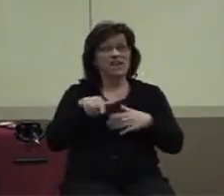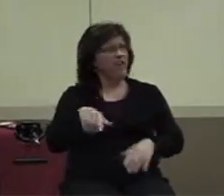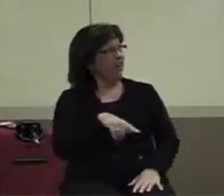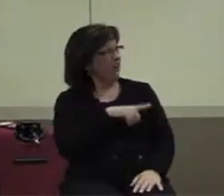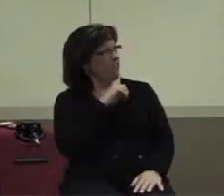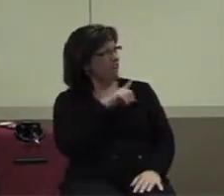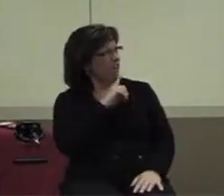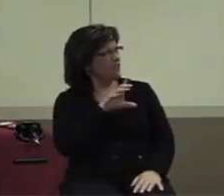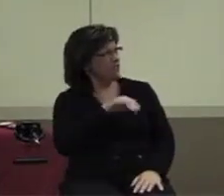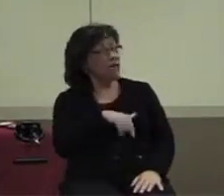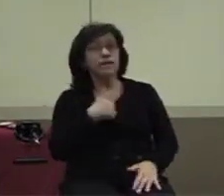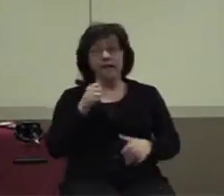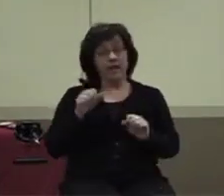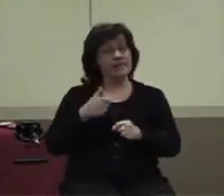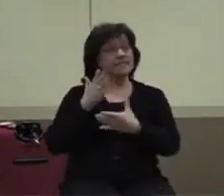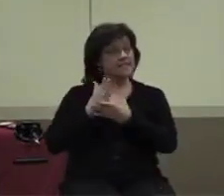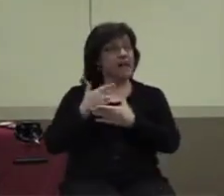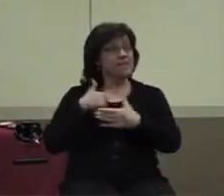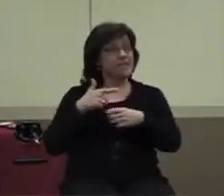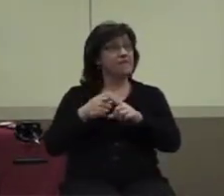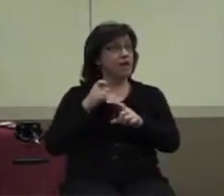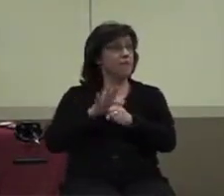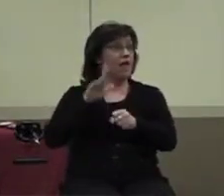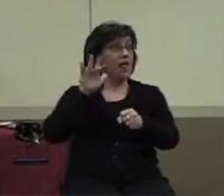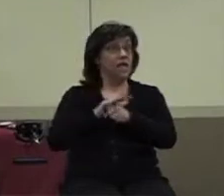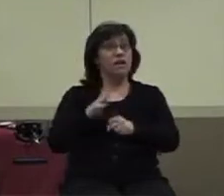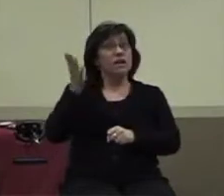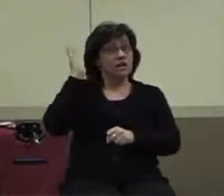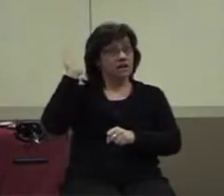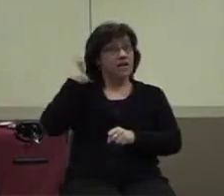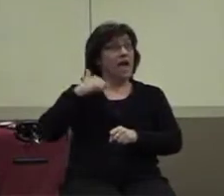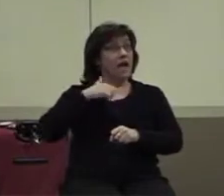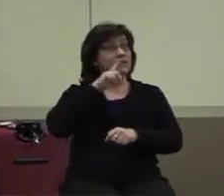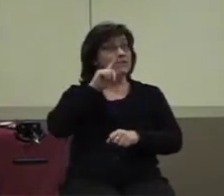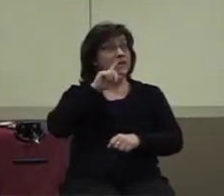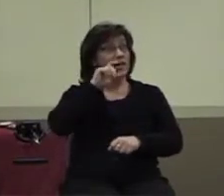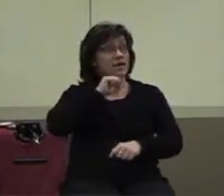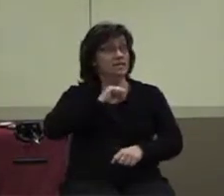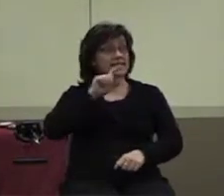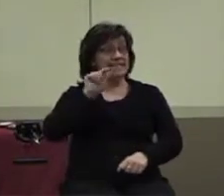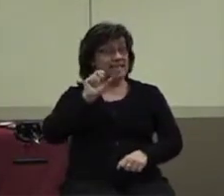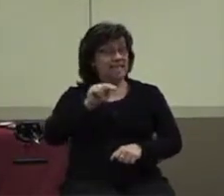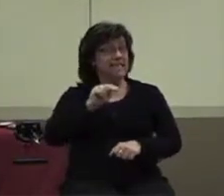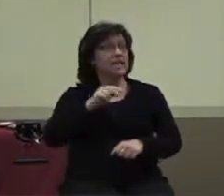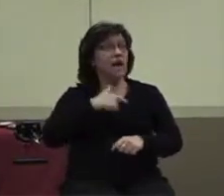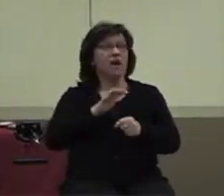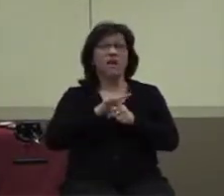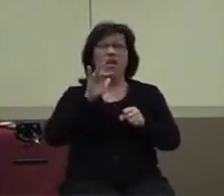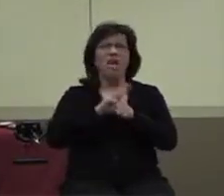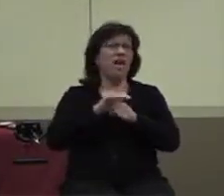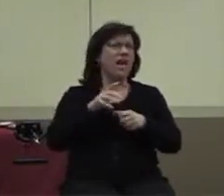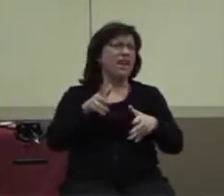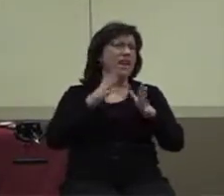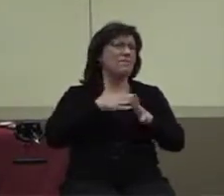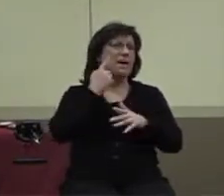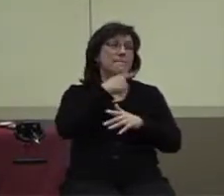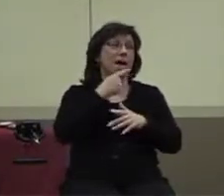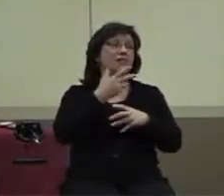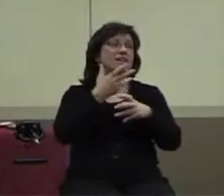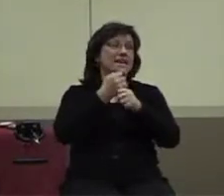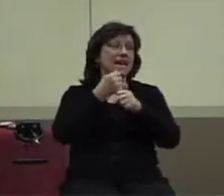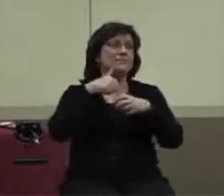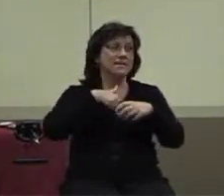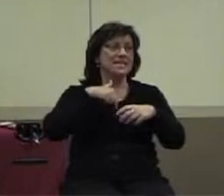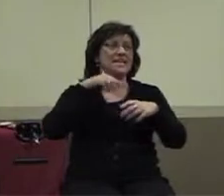I had a temper, and I could let my mouth get me into trouble, kind of like you are sitting in my